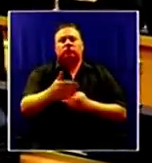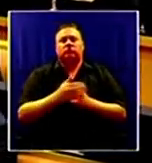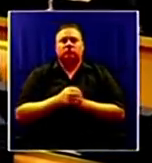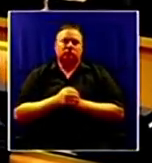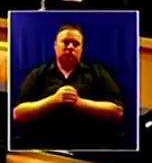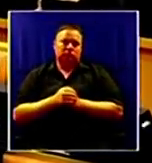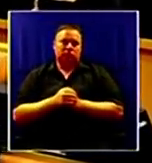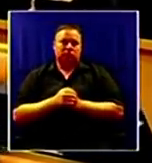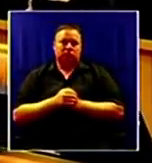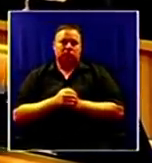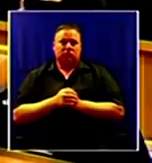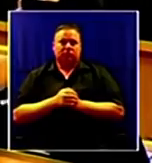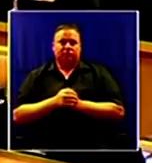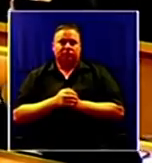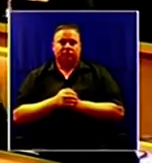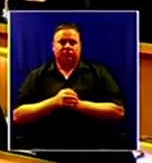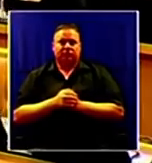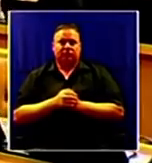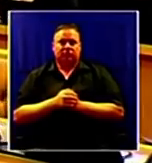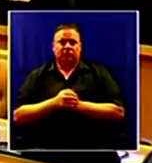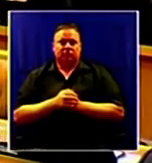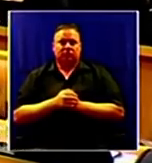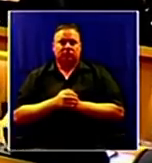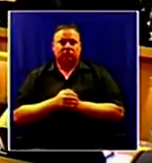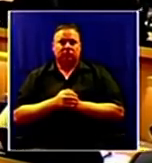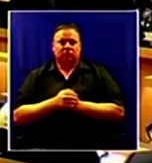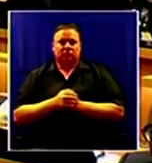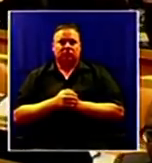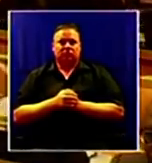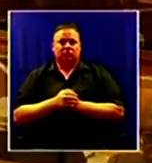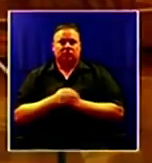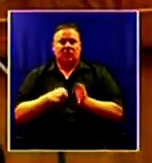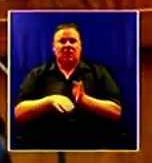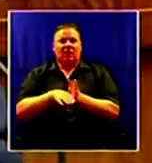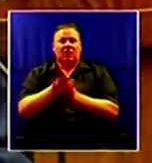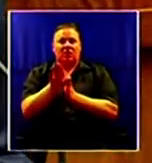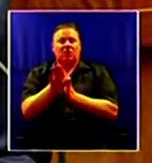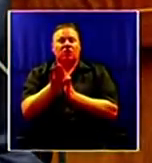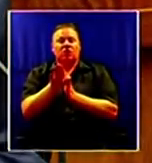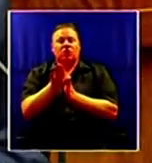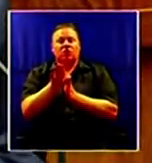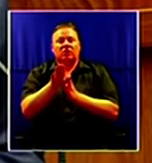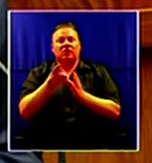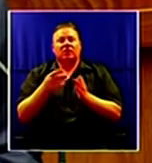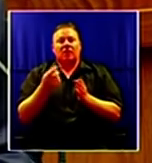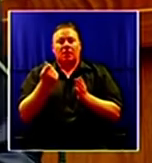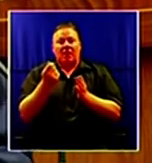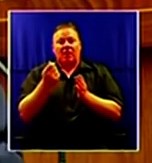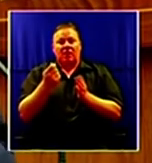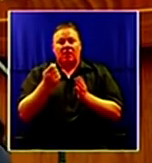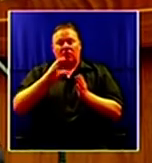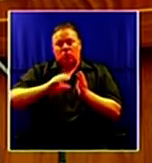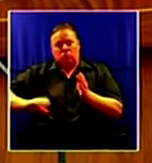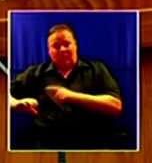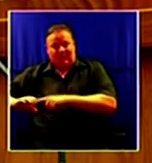But we do not stop there. We are increasing the contingency reserve from 5 billion to